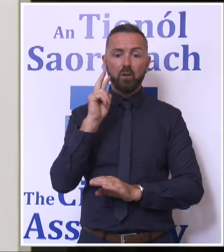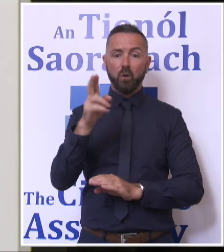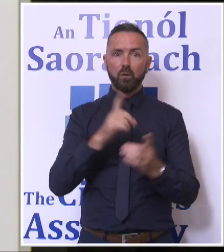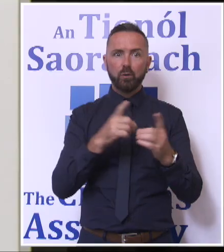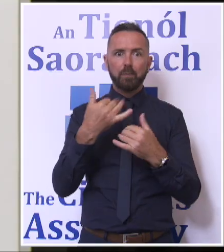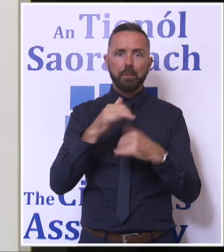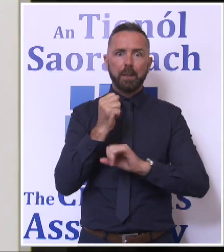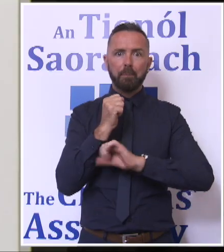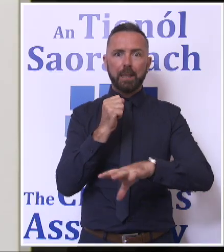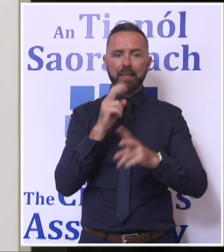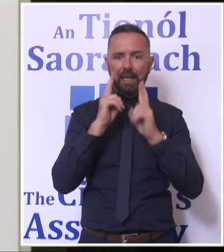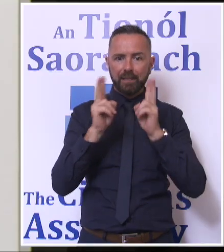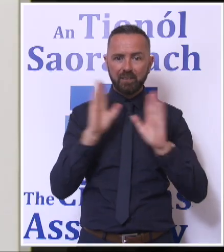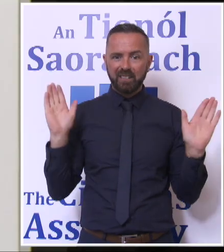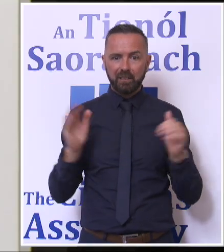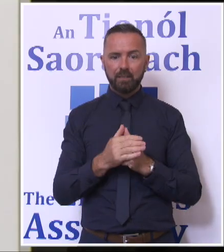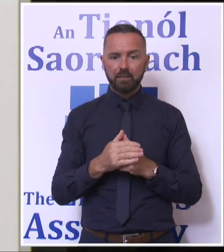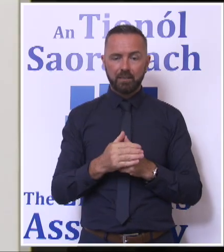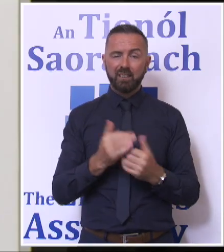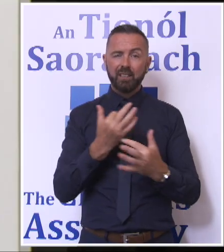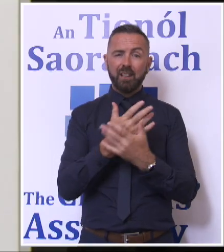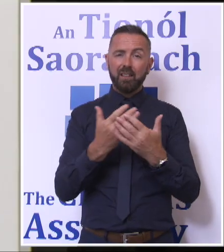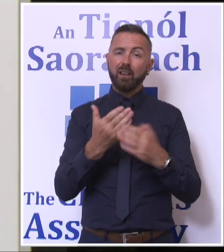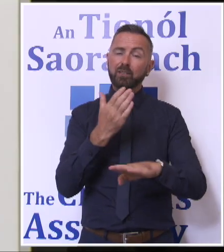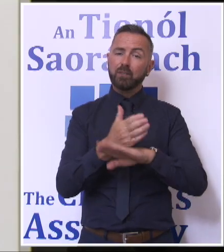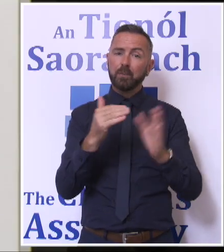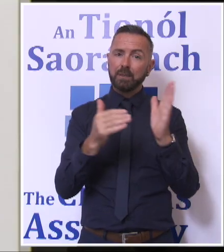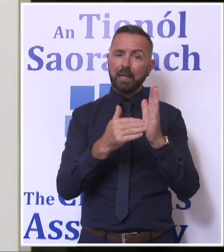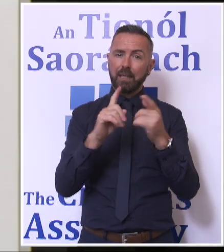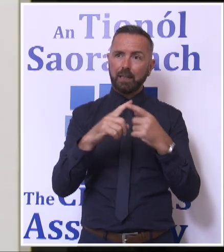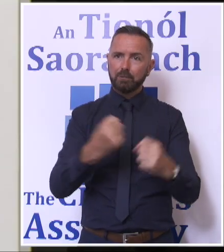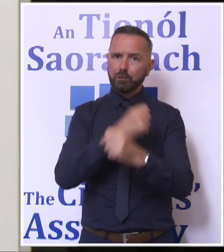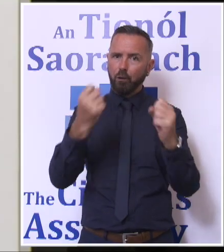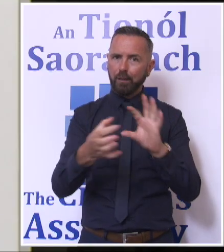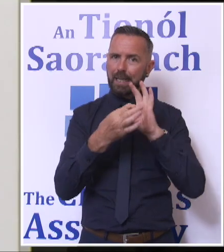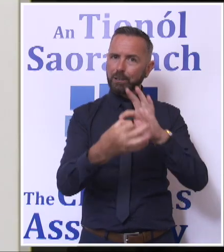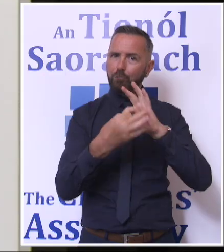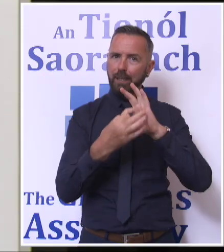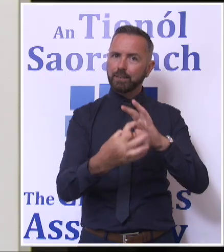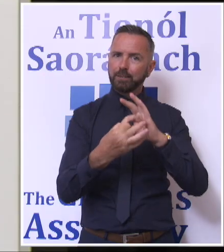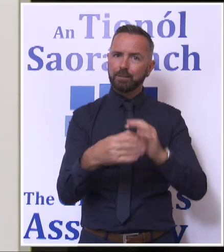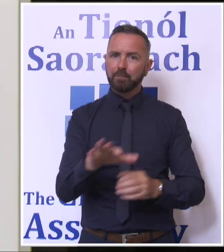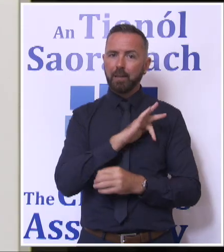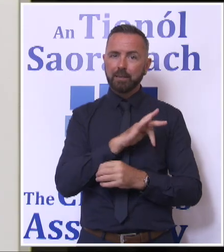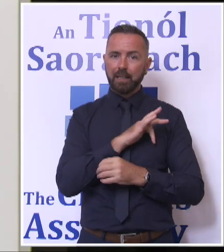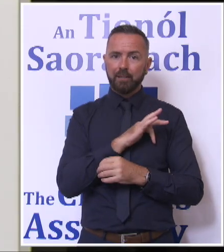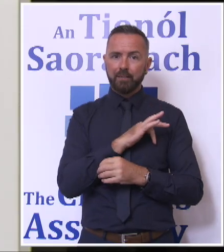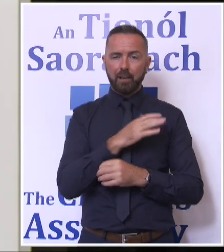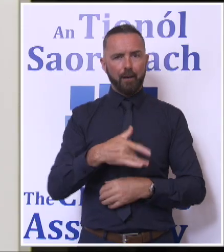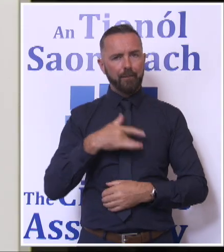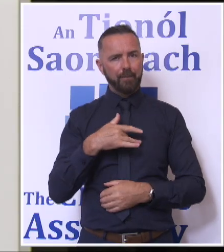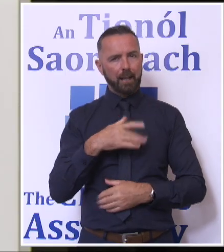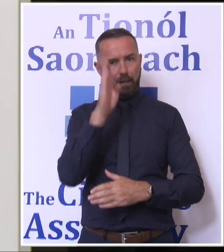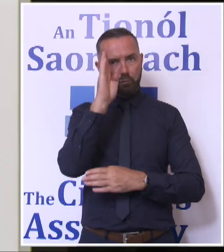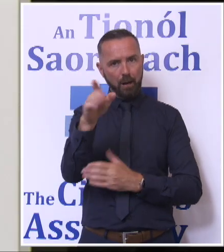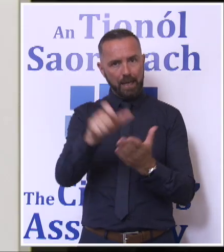interviews. The role is very multifaceted and it's very interactive. I view the directly elected Lord Mayor as a great